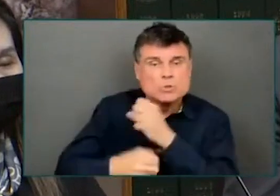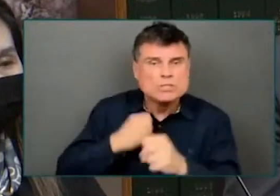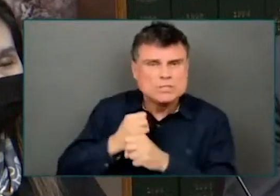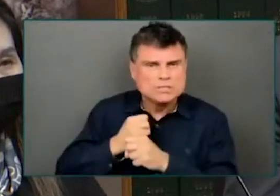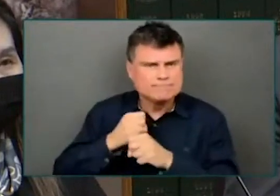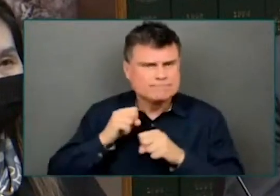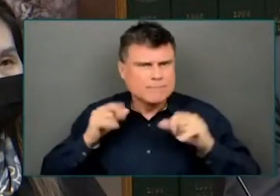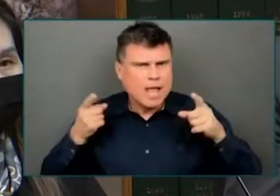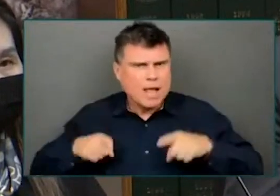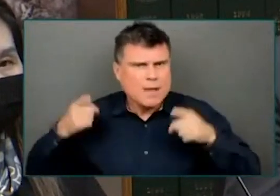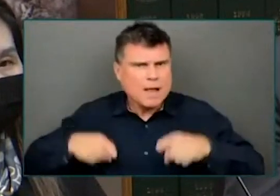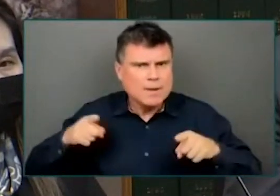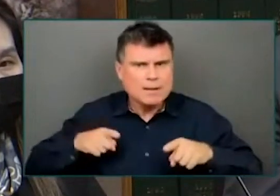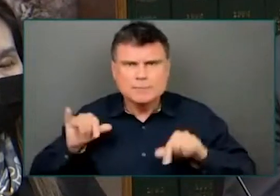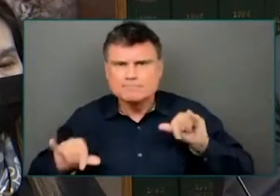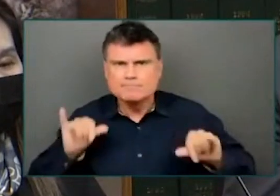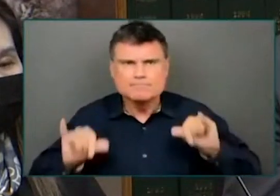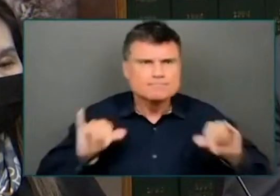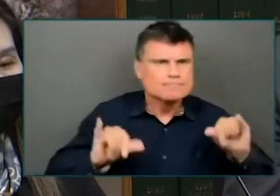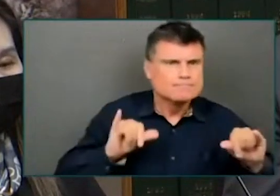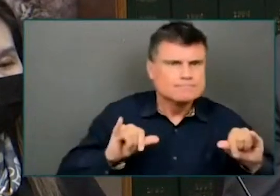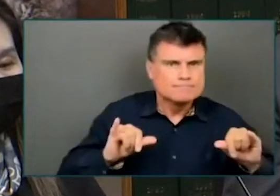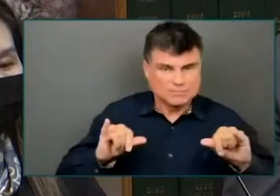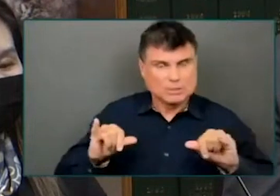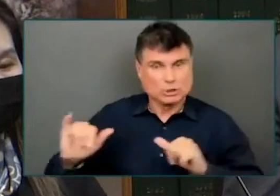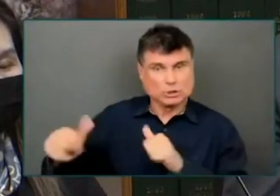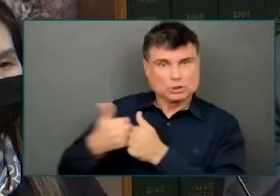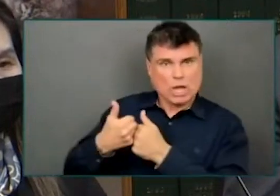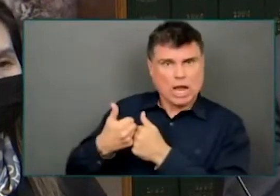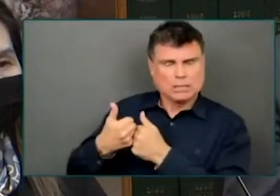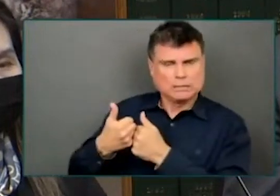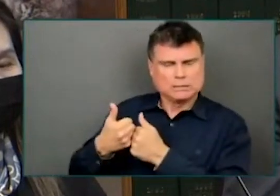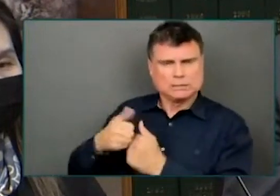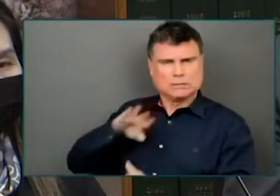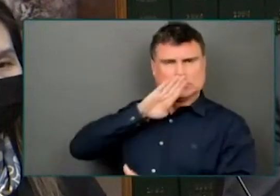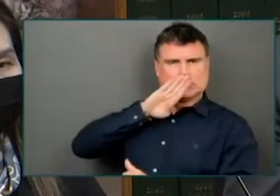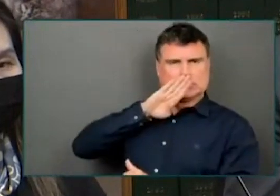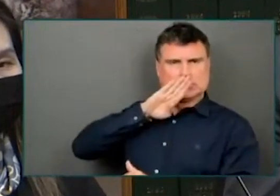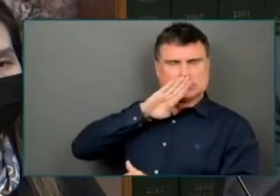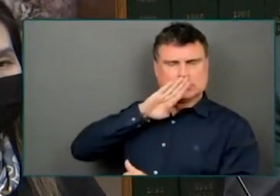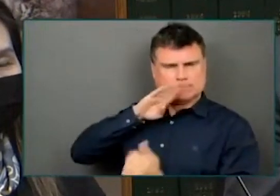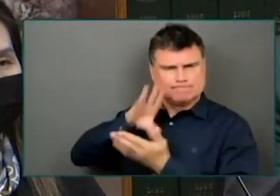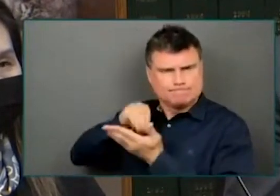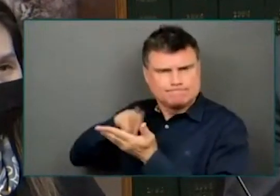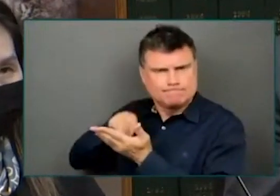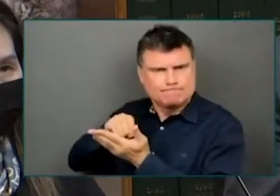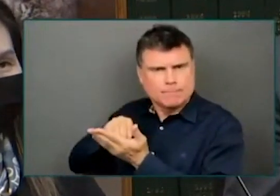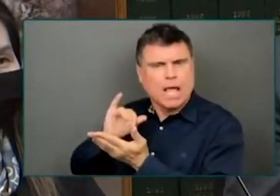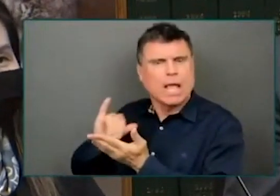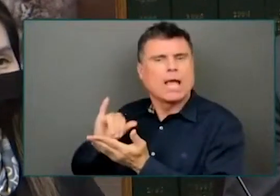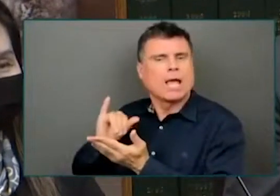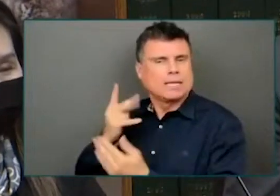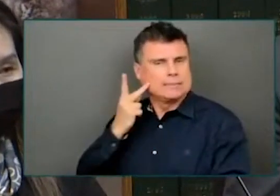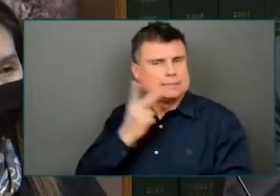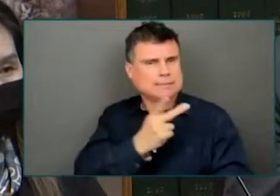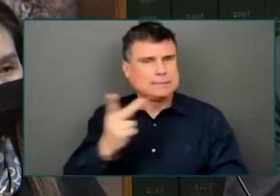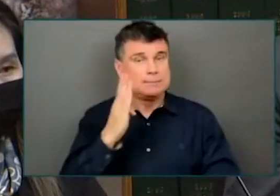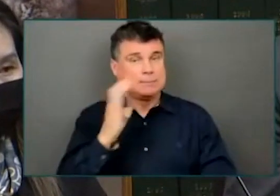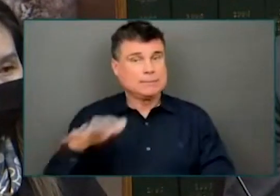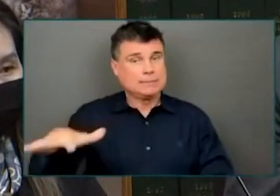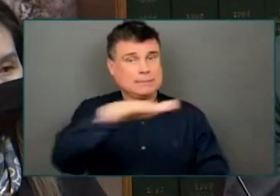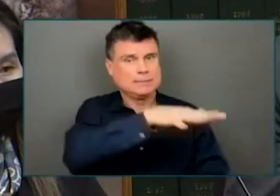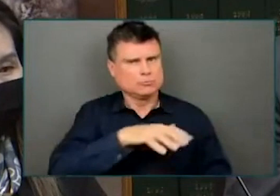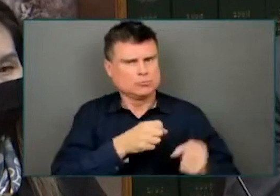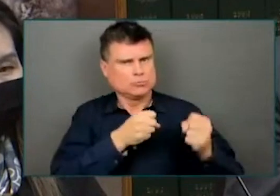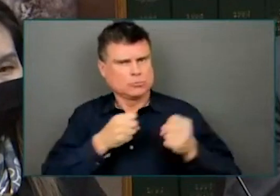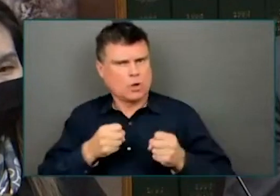challenge, we have seen time and time again that we are stronger together. There is